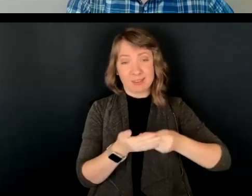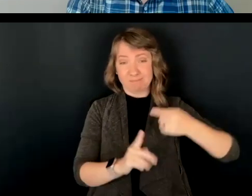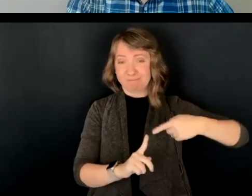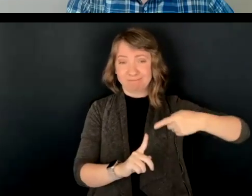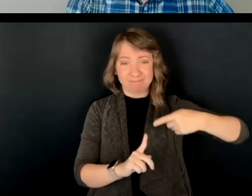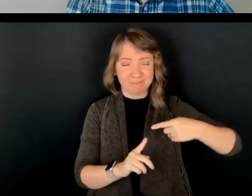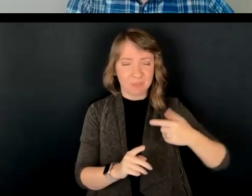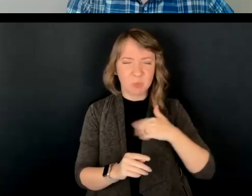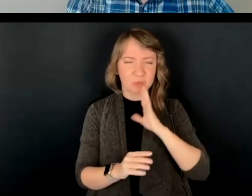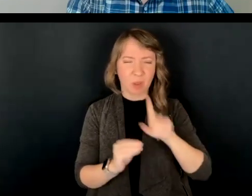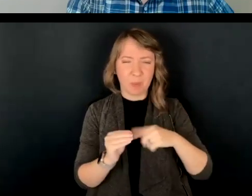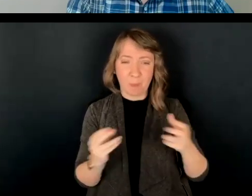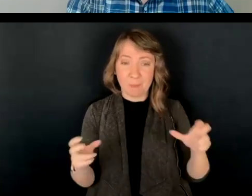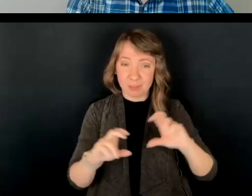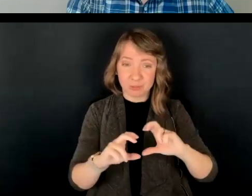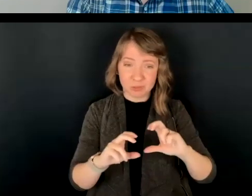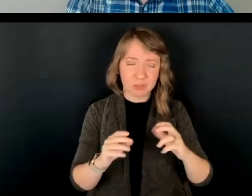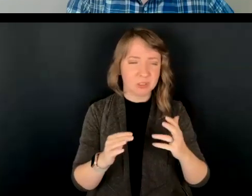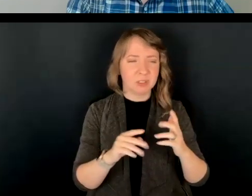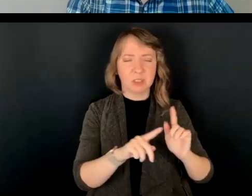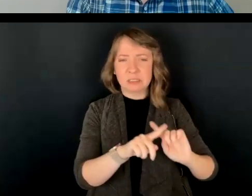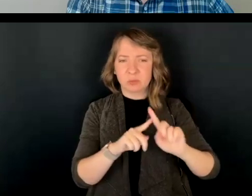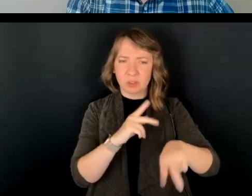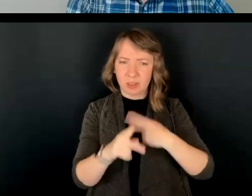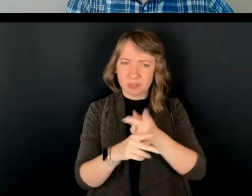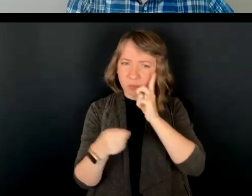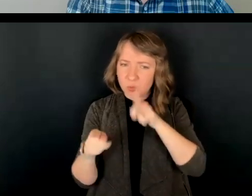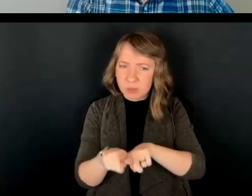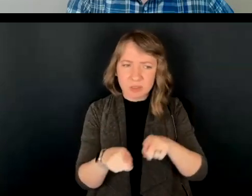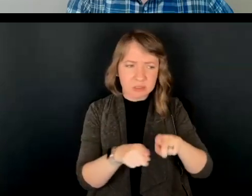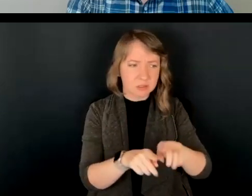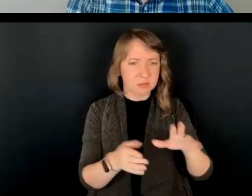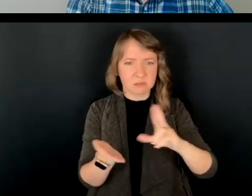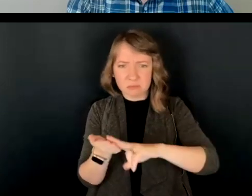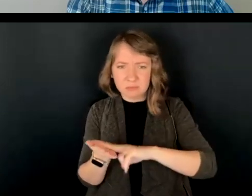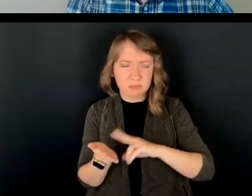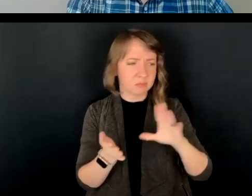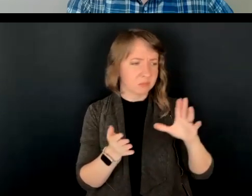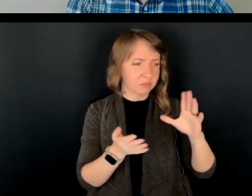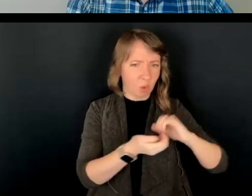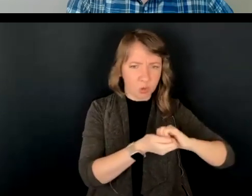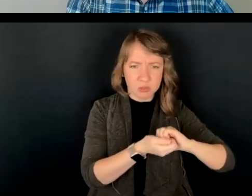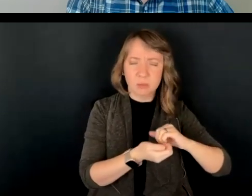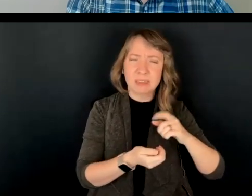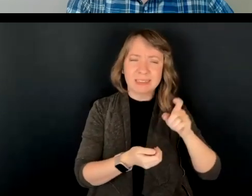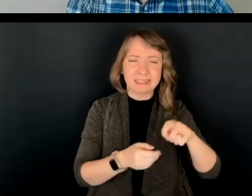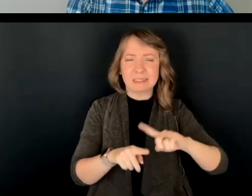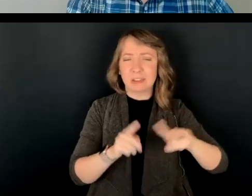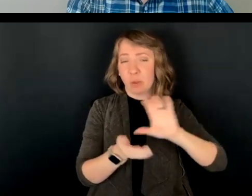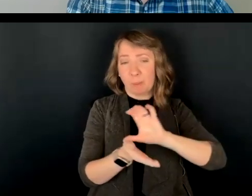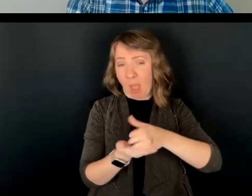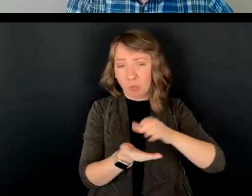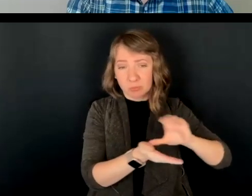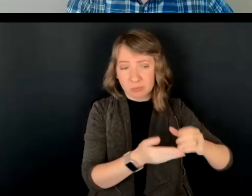match, and there's different types of agreements that require different amounts of match for one reason or another, the